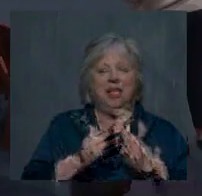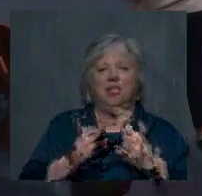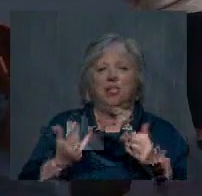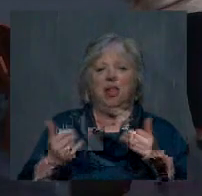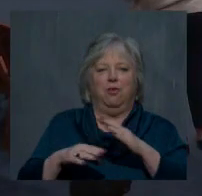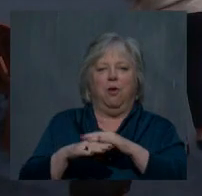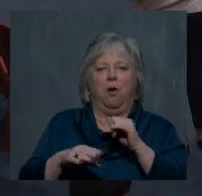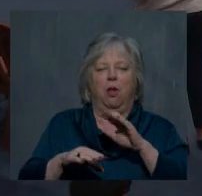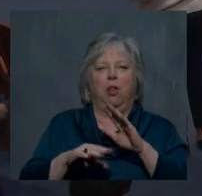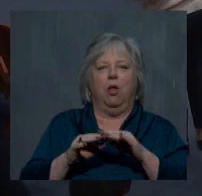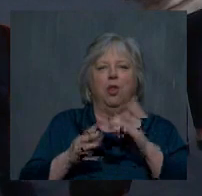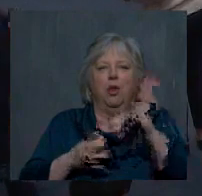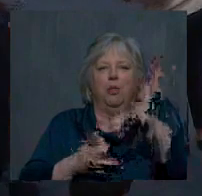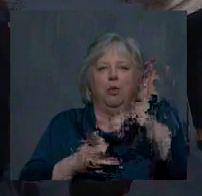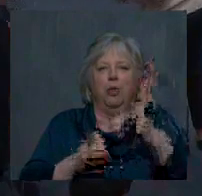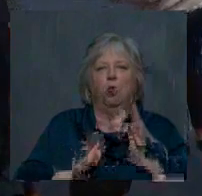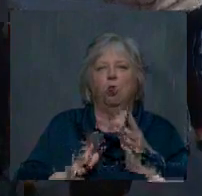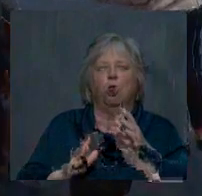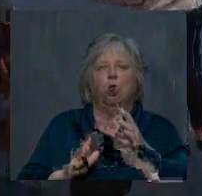the